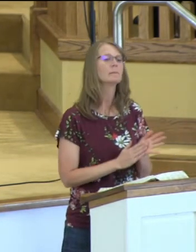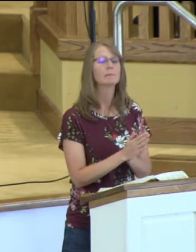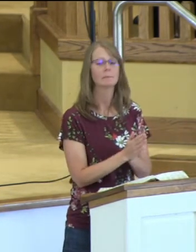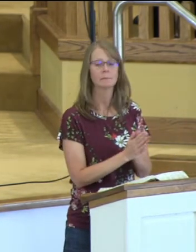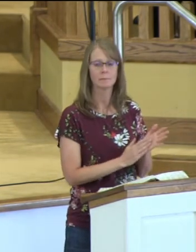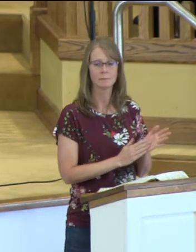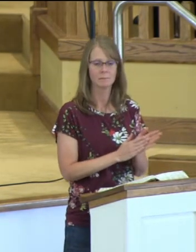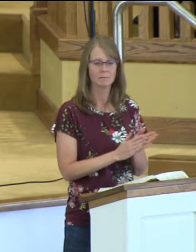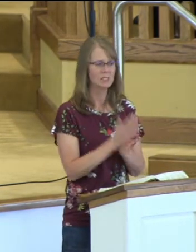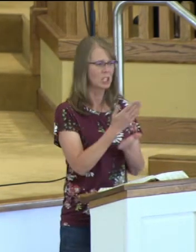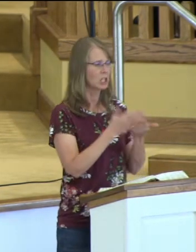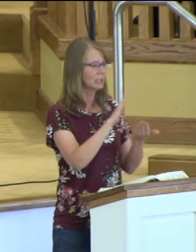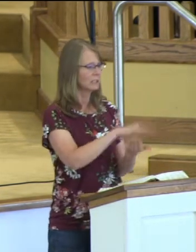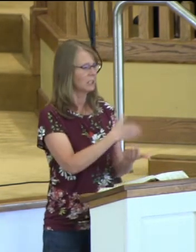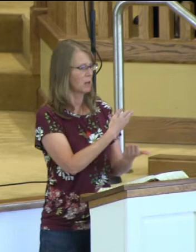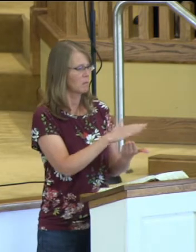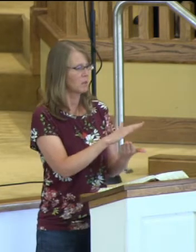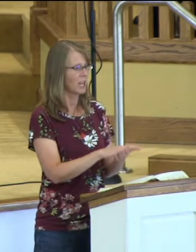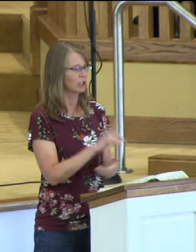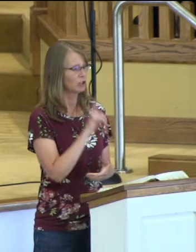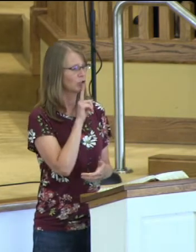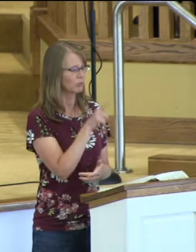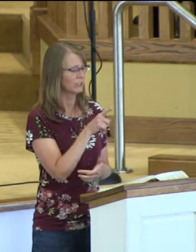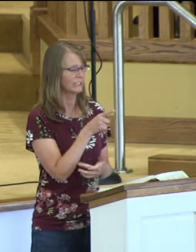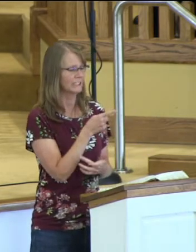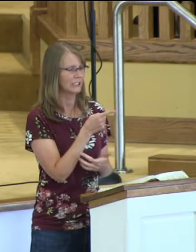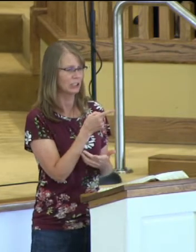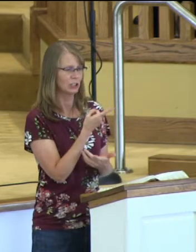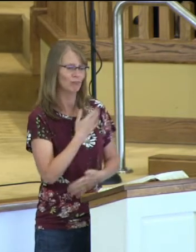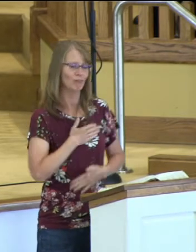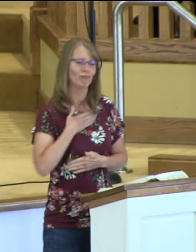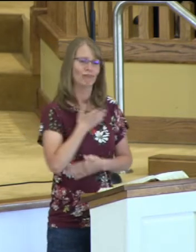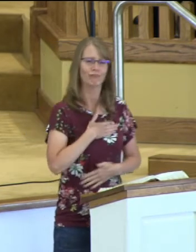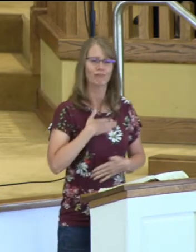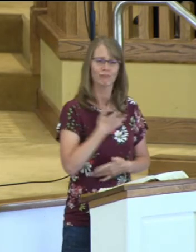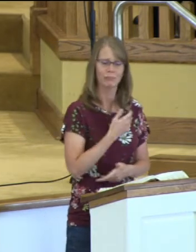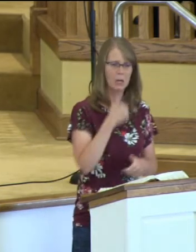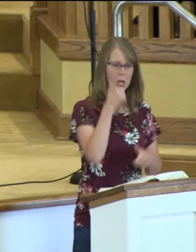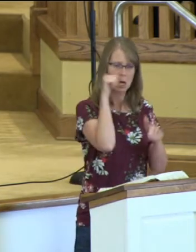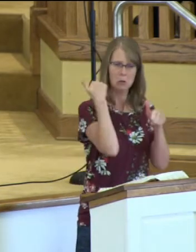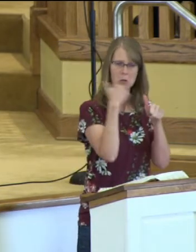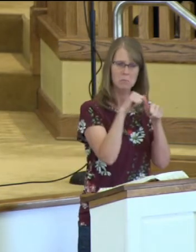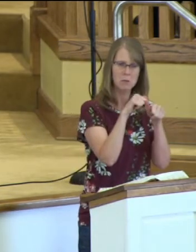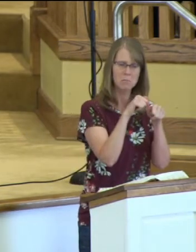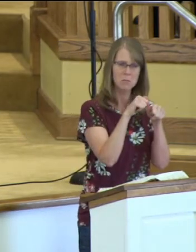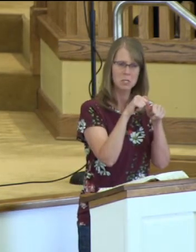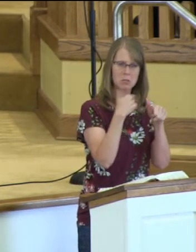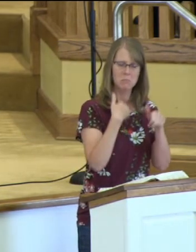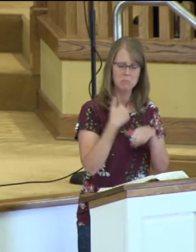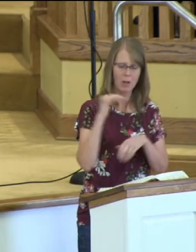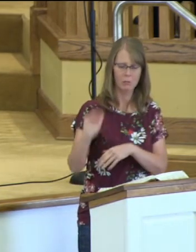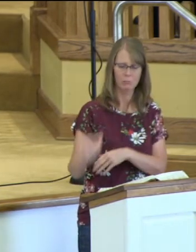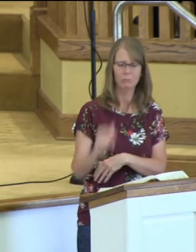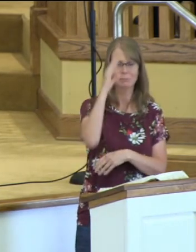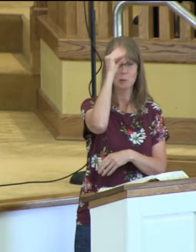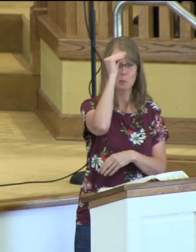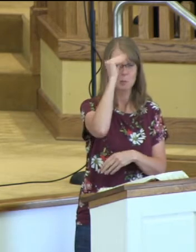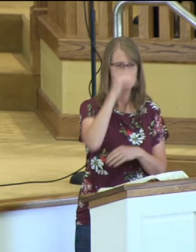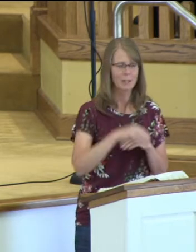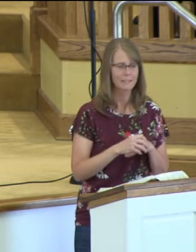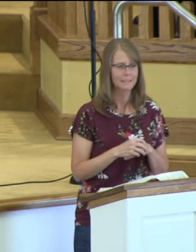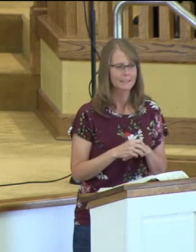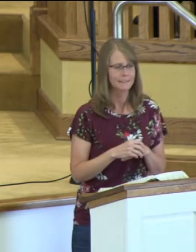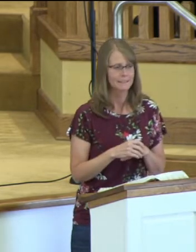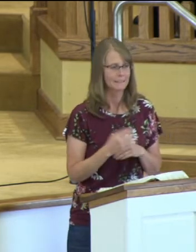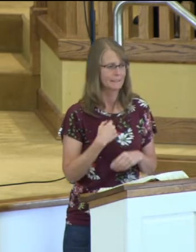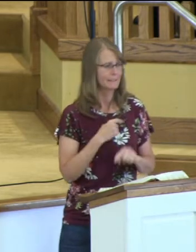No, there are just some songs that you just embody. I remember when I was, I was young. We